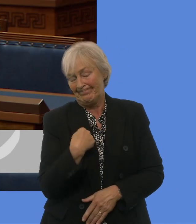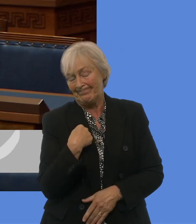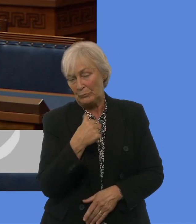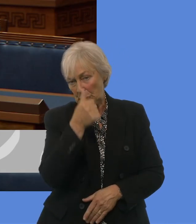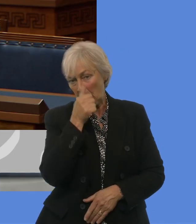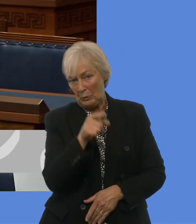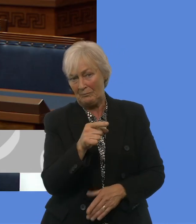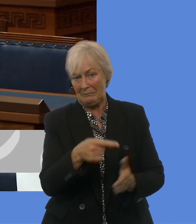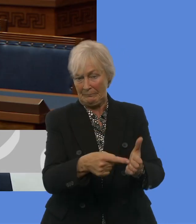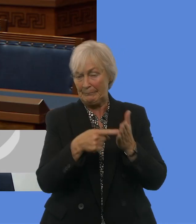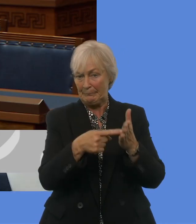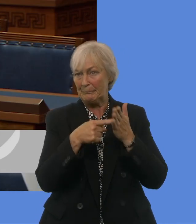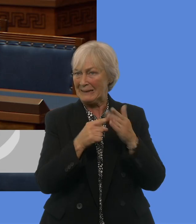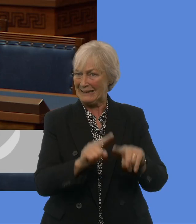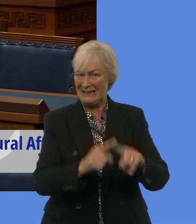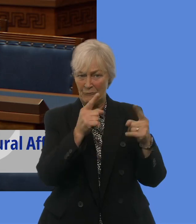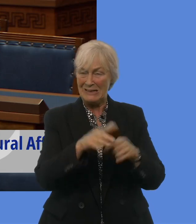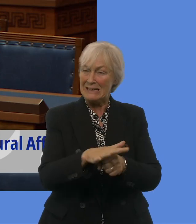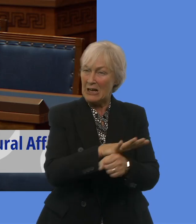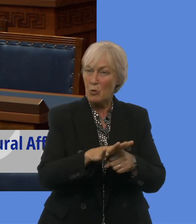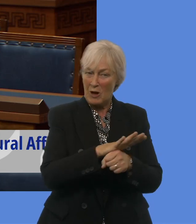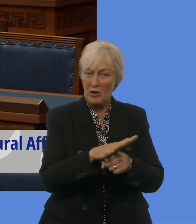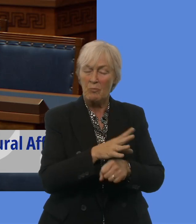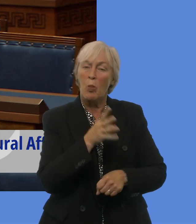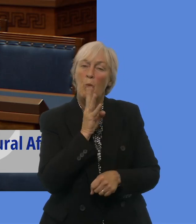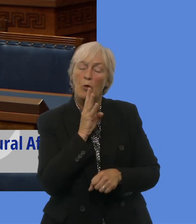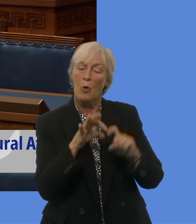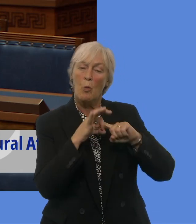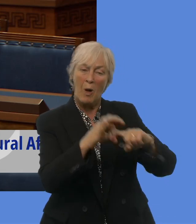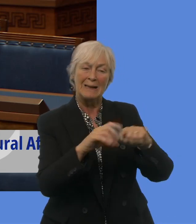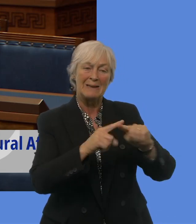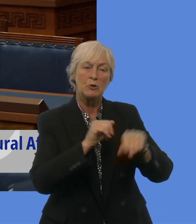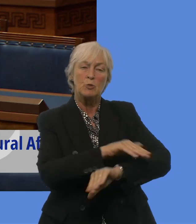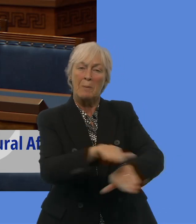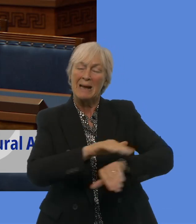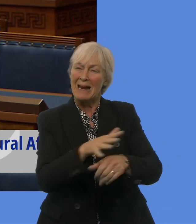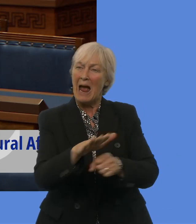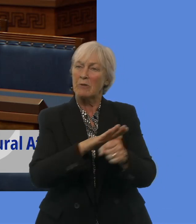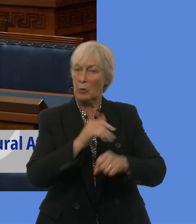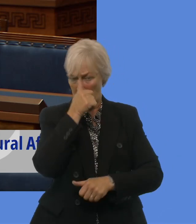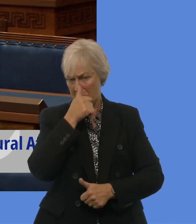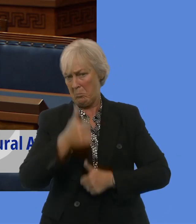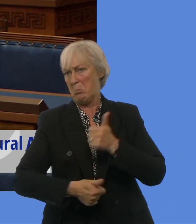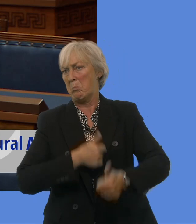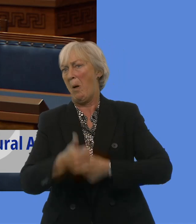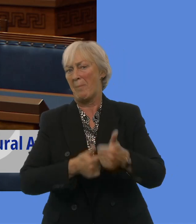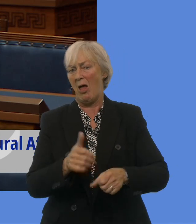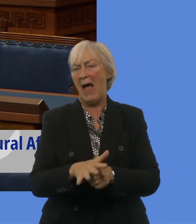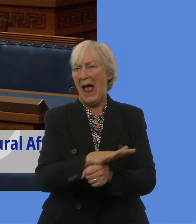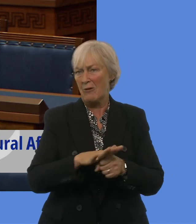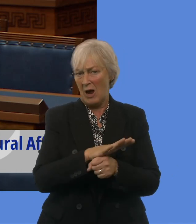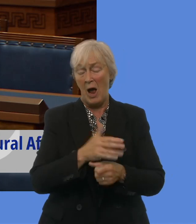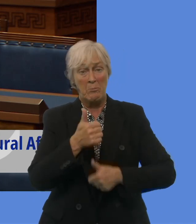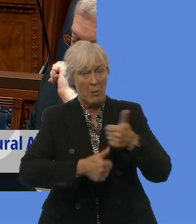that there's very different situations with regards to water quality in different bathing areas. You also know it's a very popular